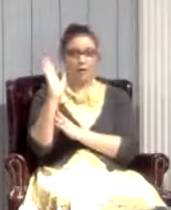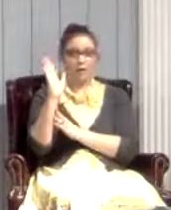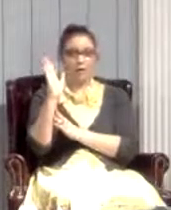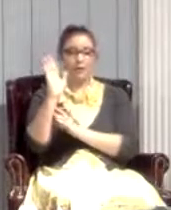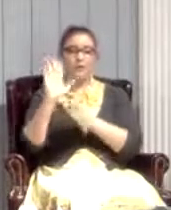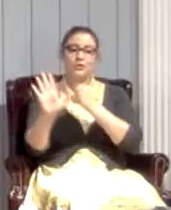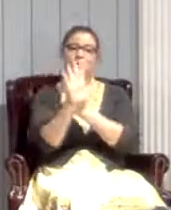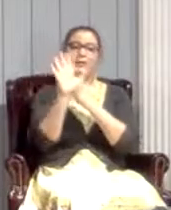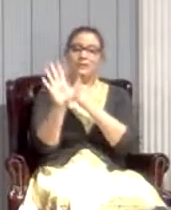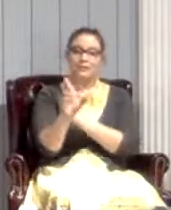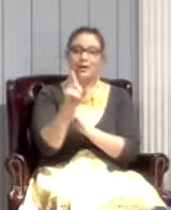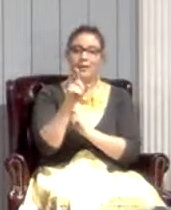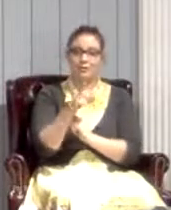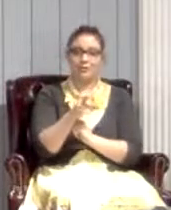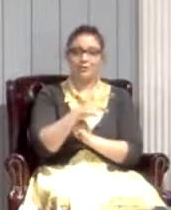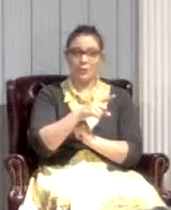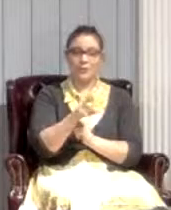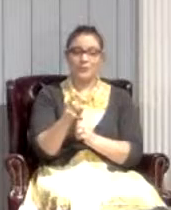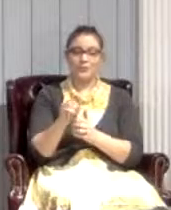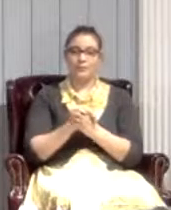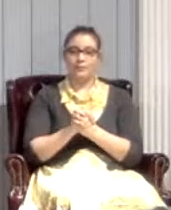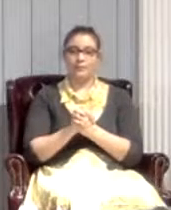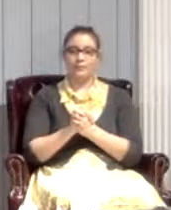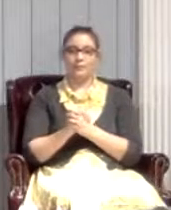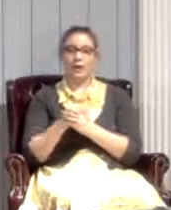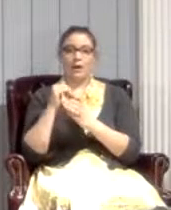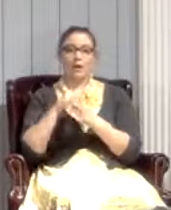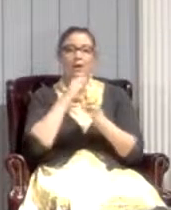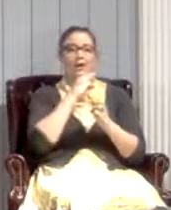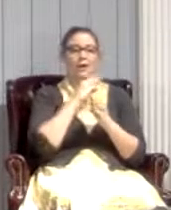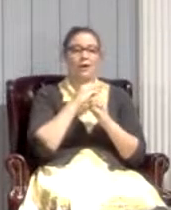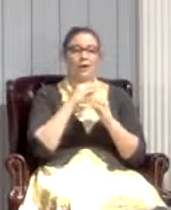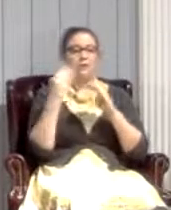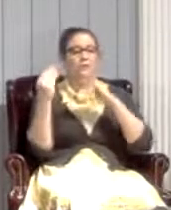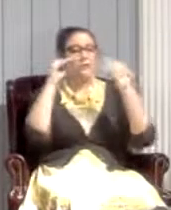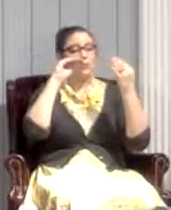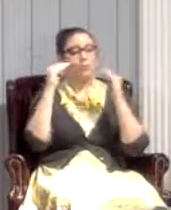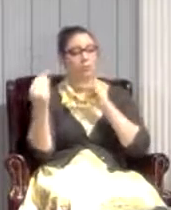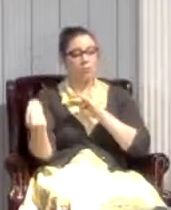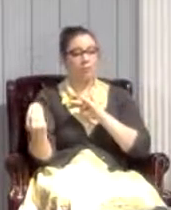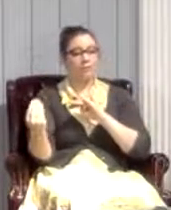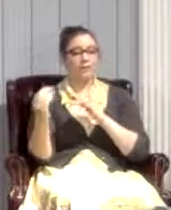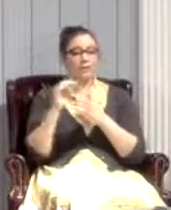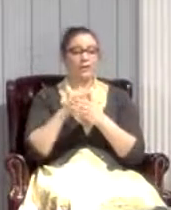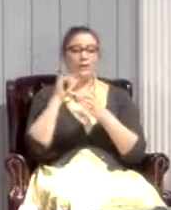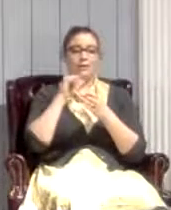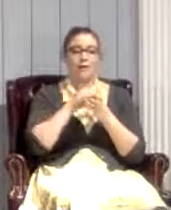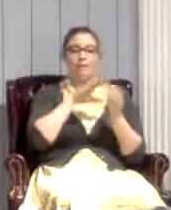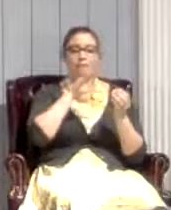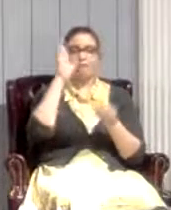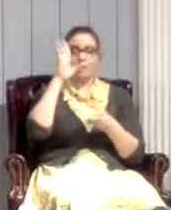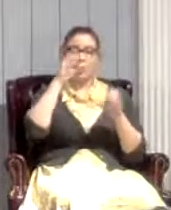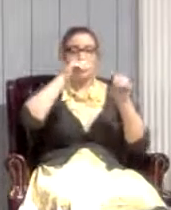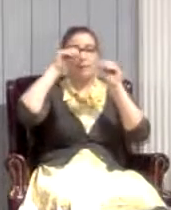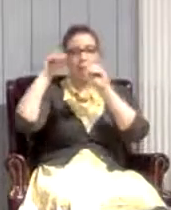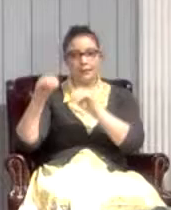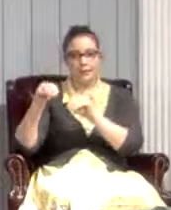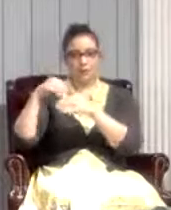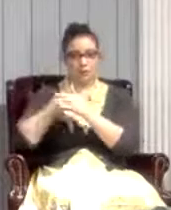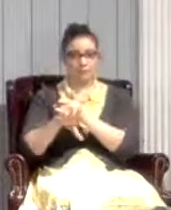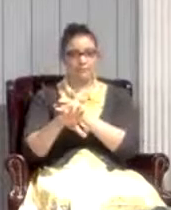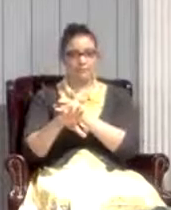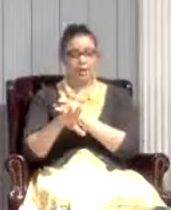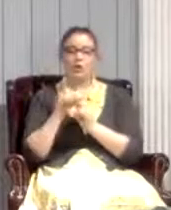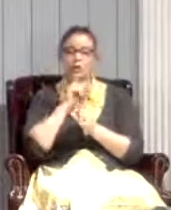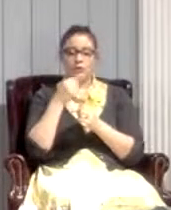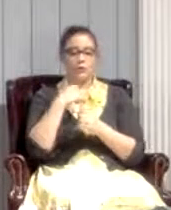to protect you in the warfare, the combat that God has placed you in. So there we have some